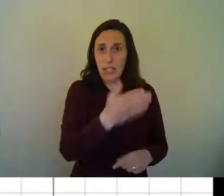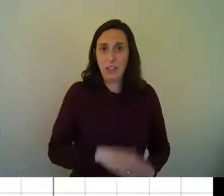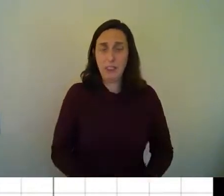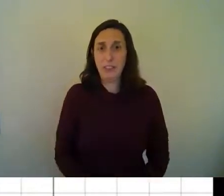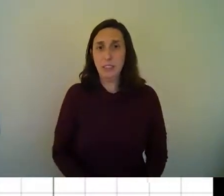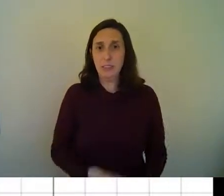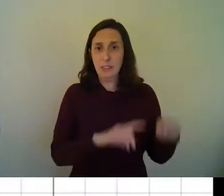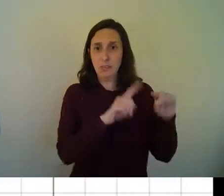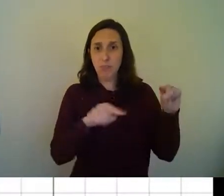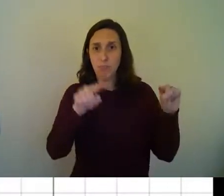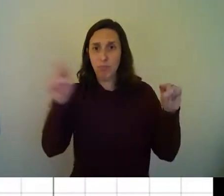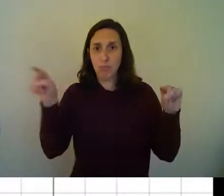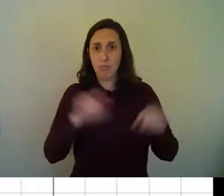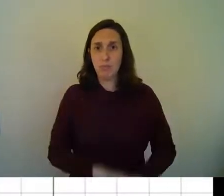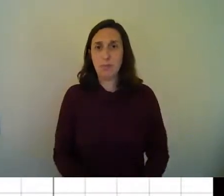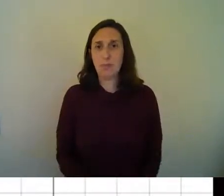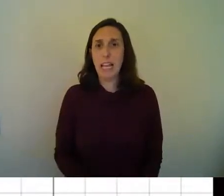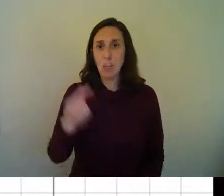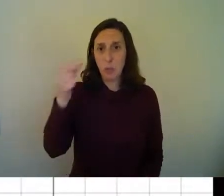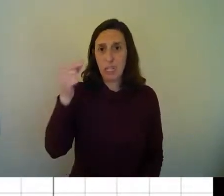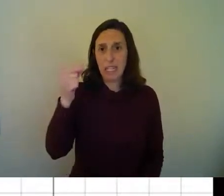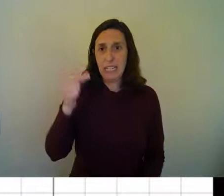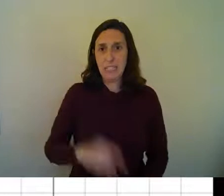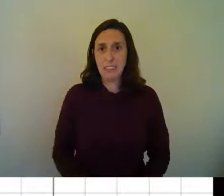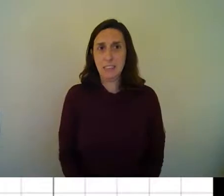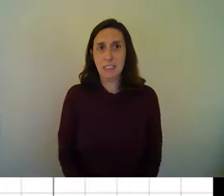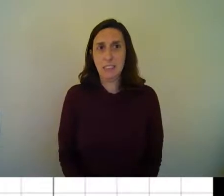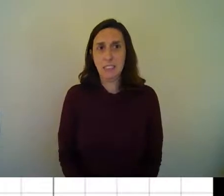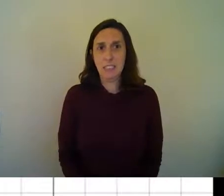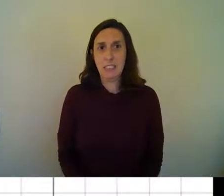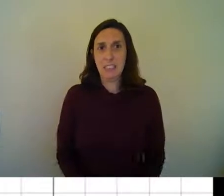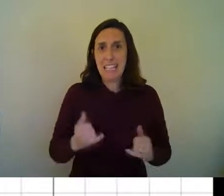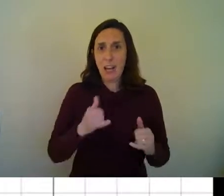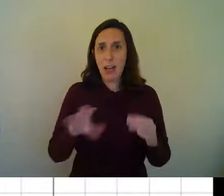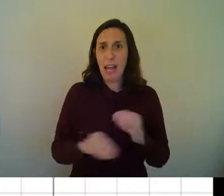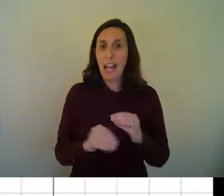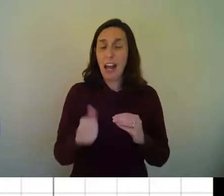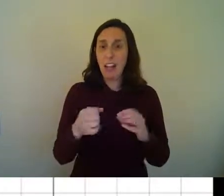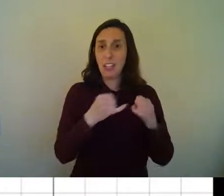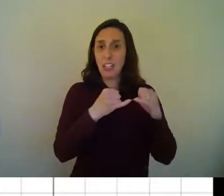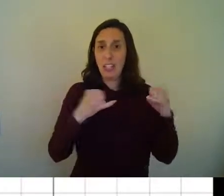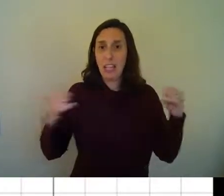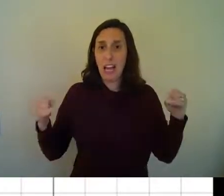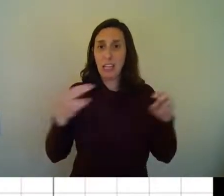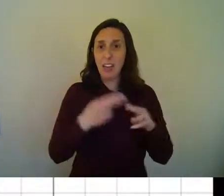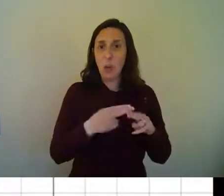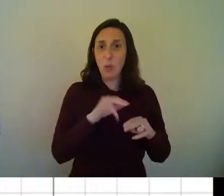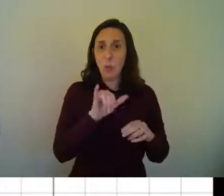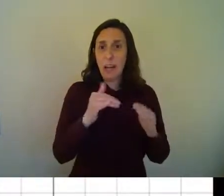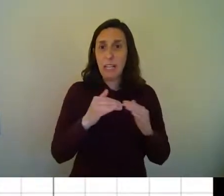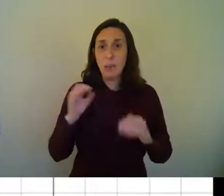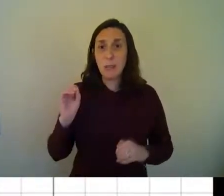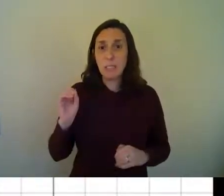equals. Right? Put it in green, and I put another line in here called y equals 0. And we'll talk